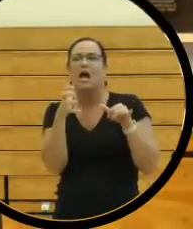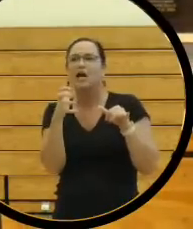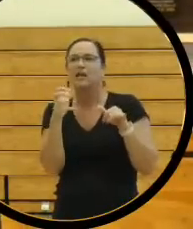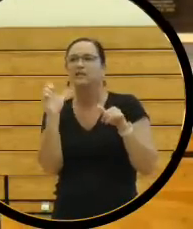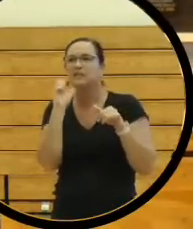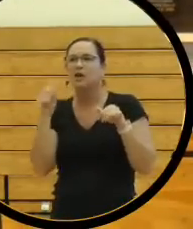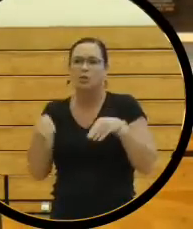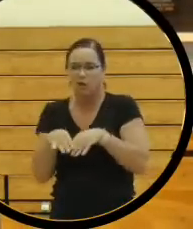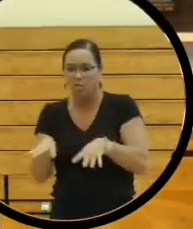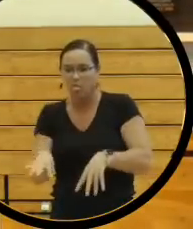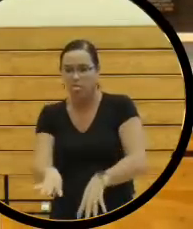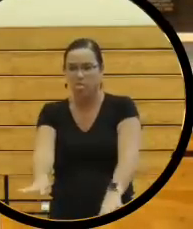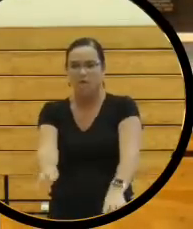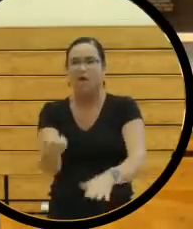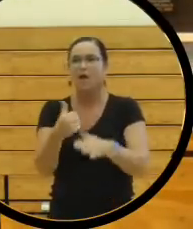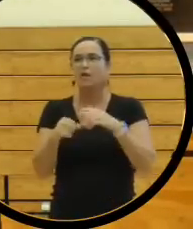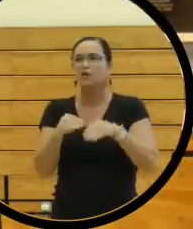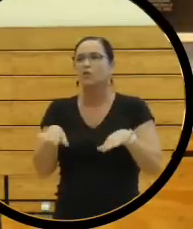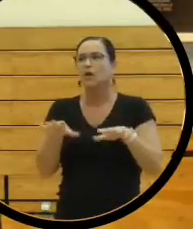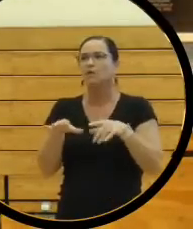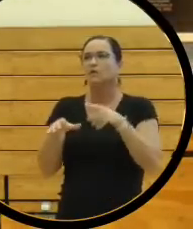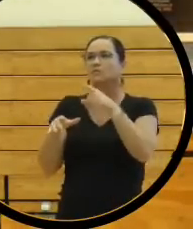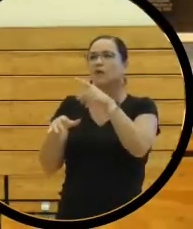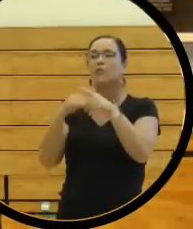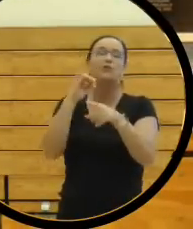old lava tubes.